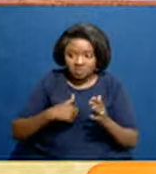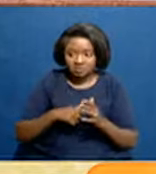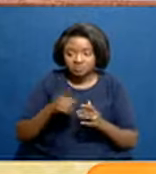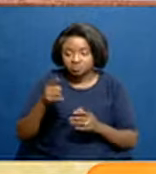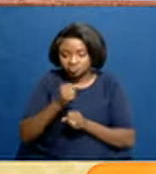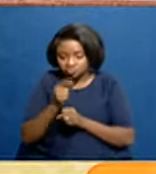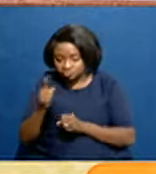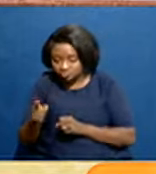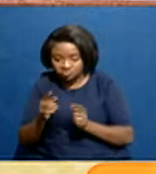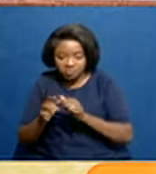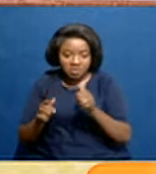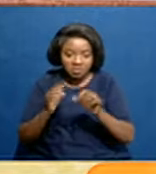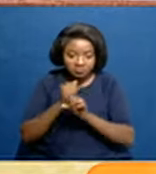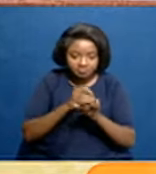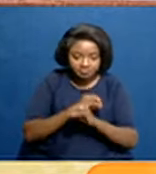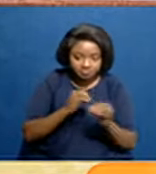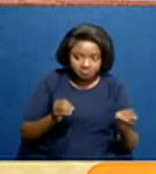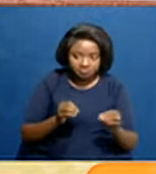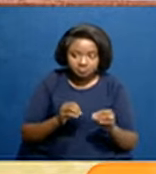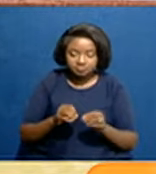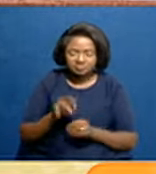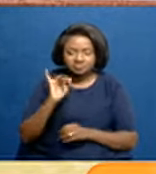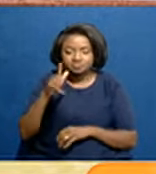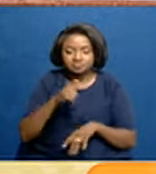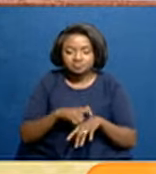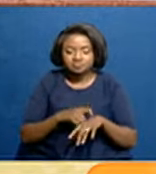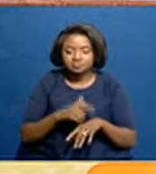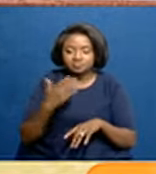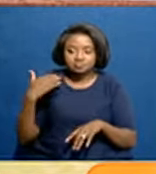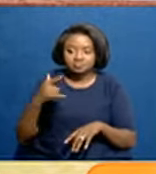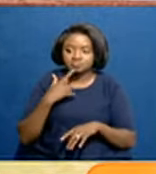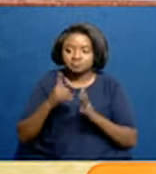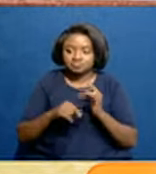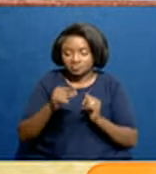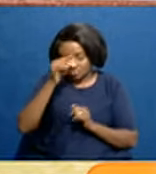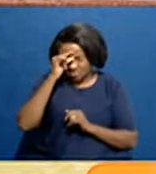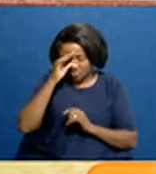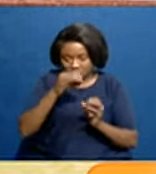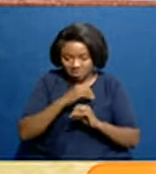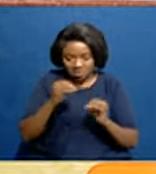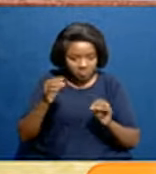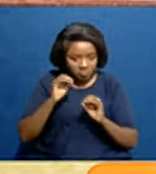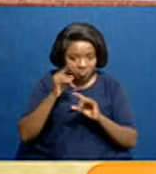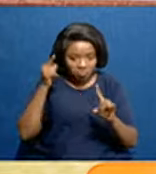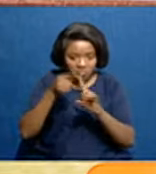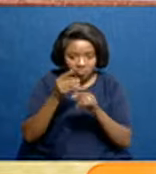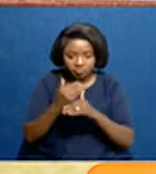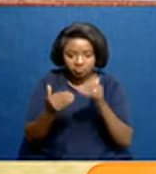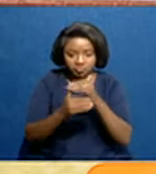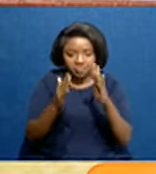not do. At that point, they said, government has no business in housing.